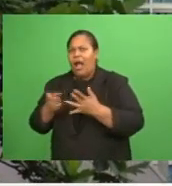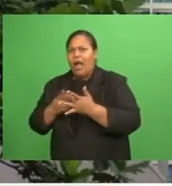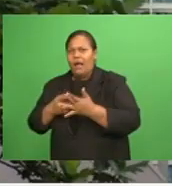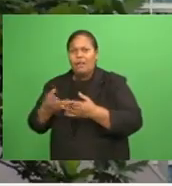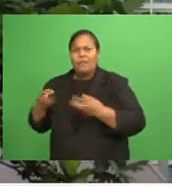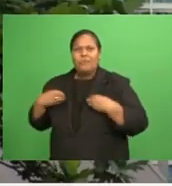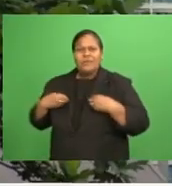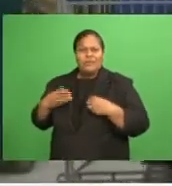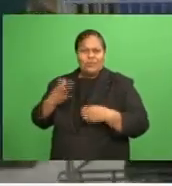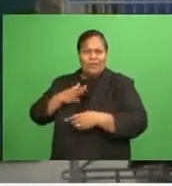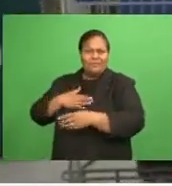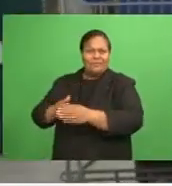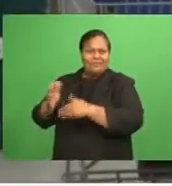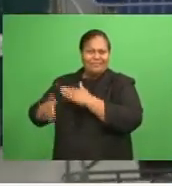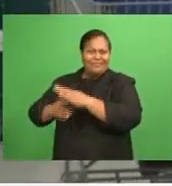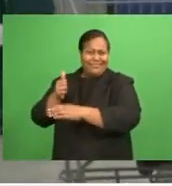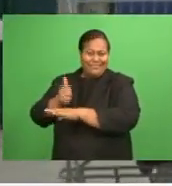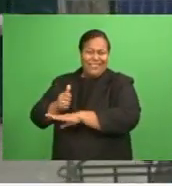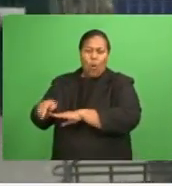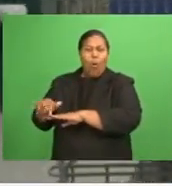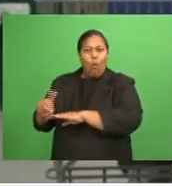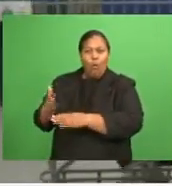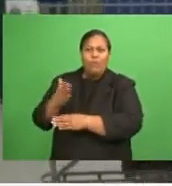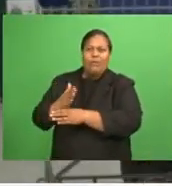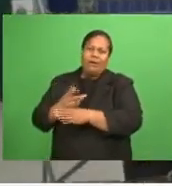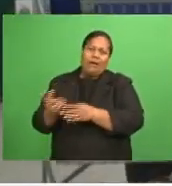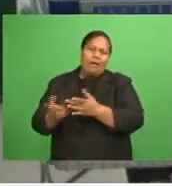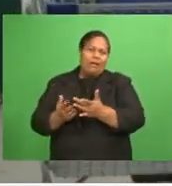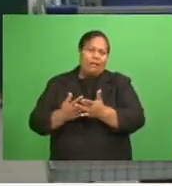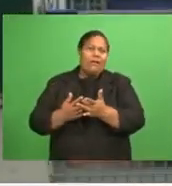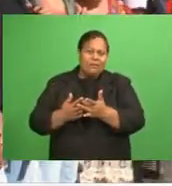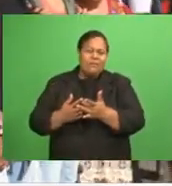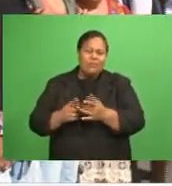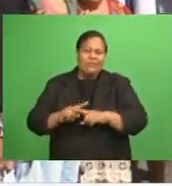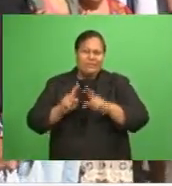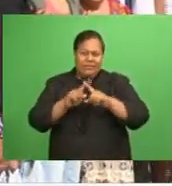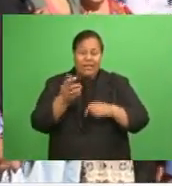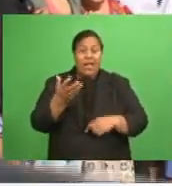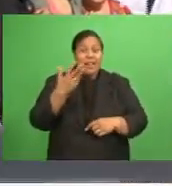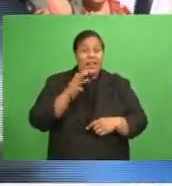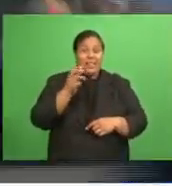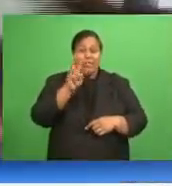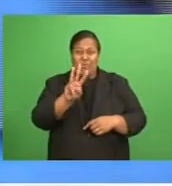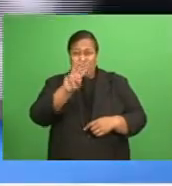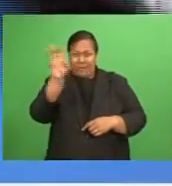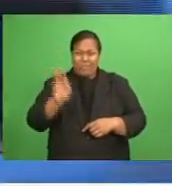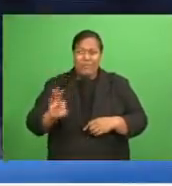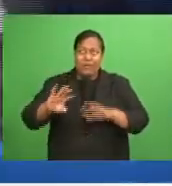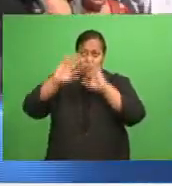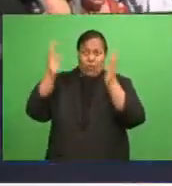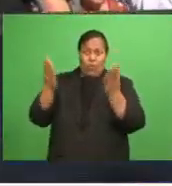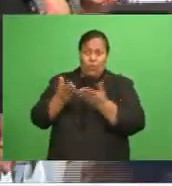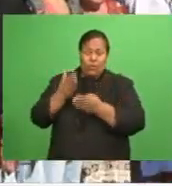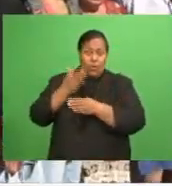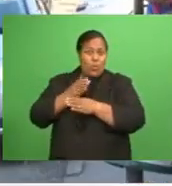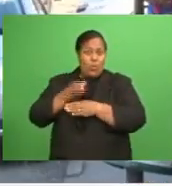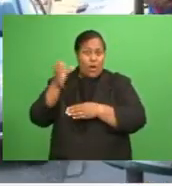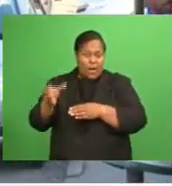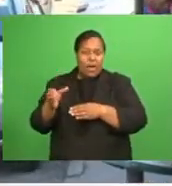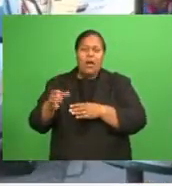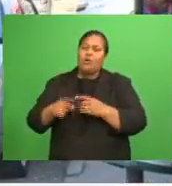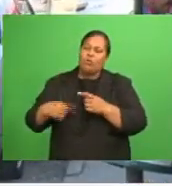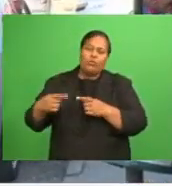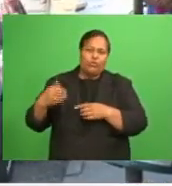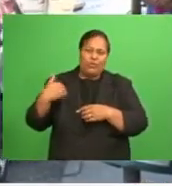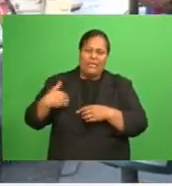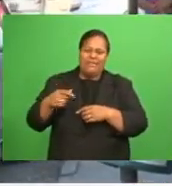the workforce in developing countries are feeling the brunt of the pandemic and that 93% of the world's workers live in countries still affected by